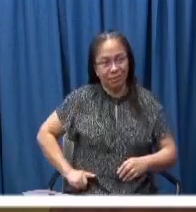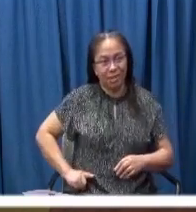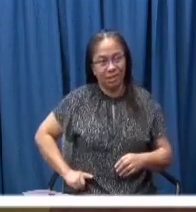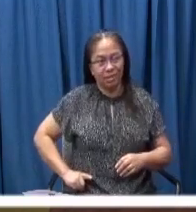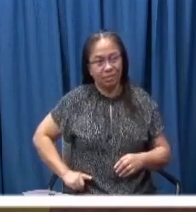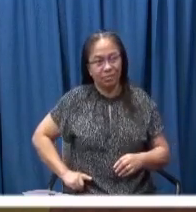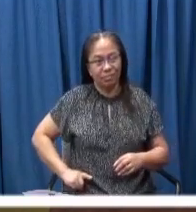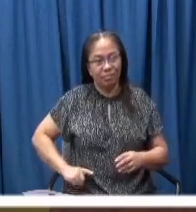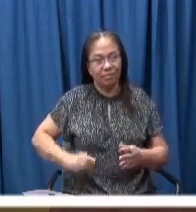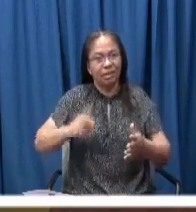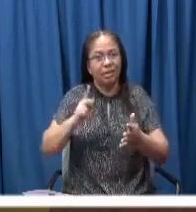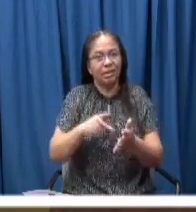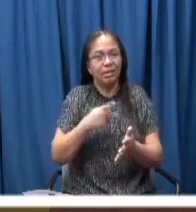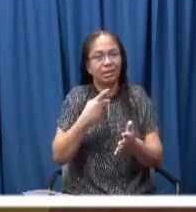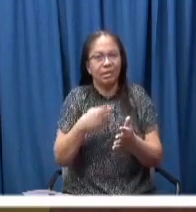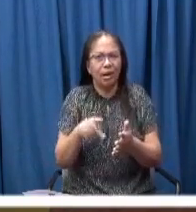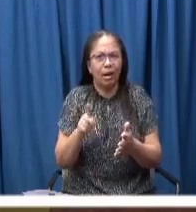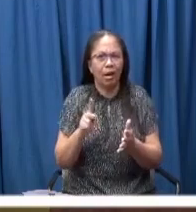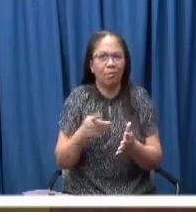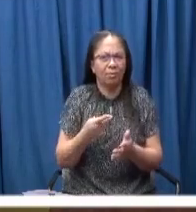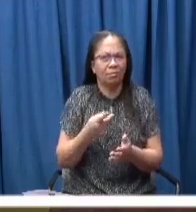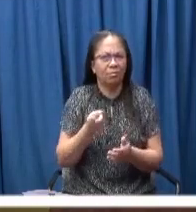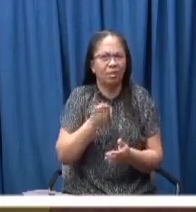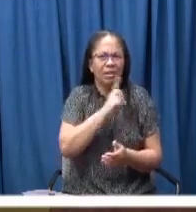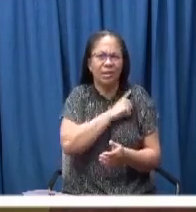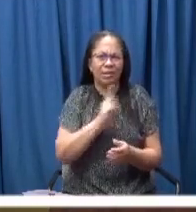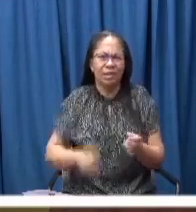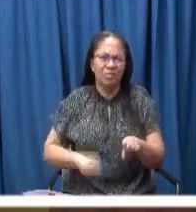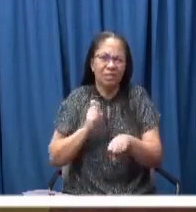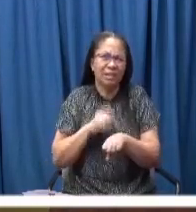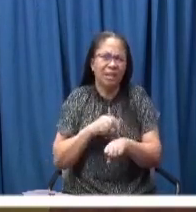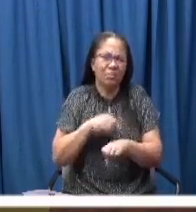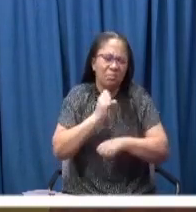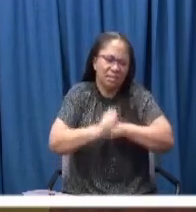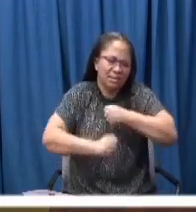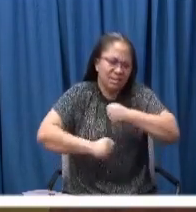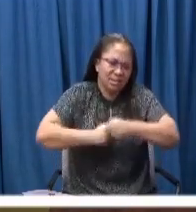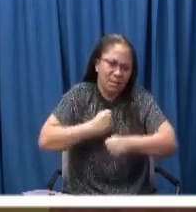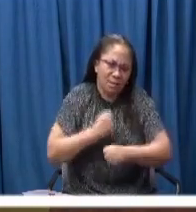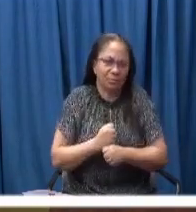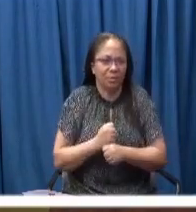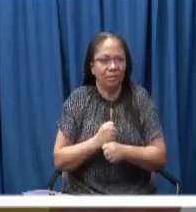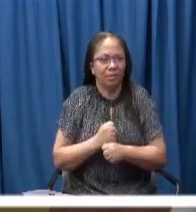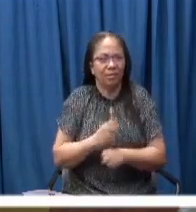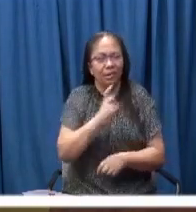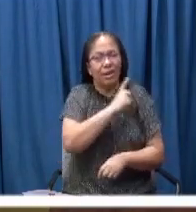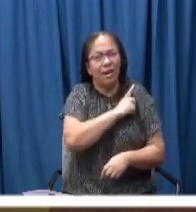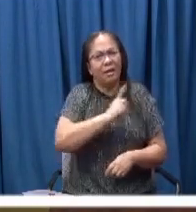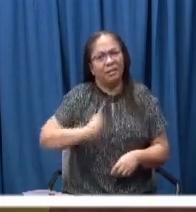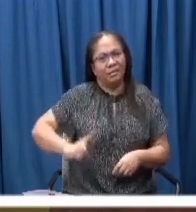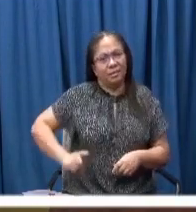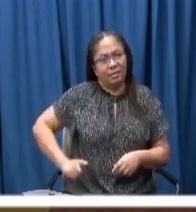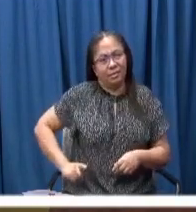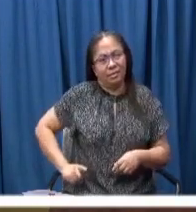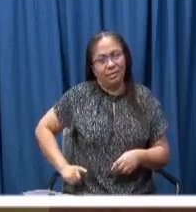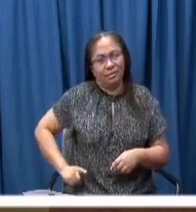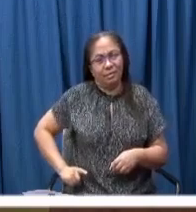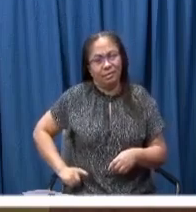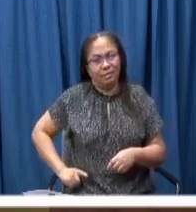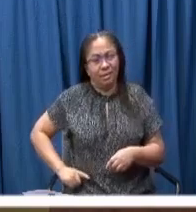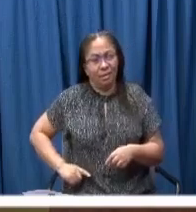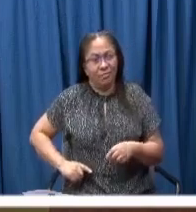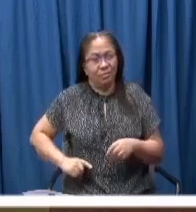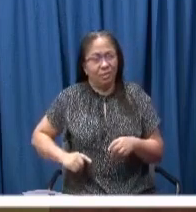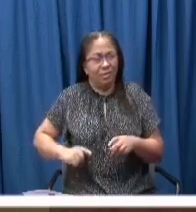psalm was a psalm of David when David was in a time of difficulty, and when David could not find the way